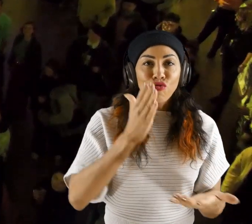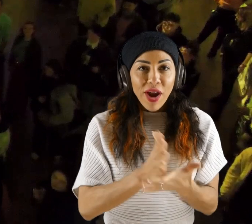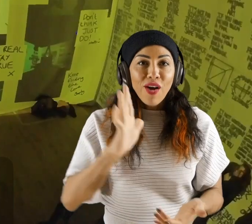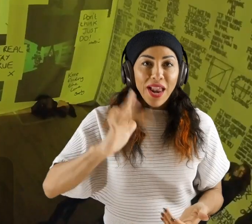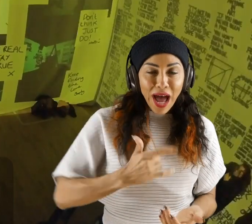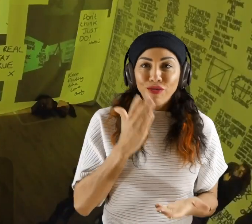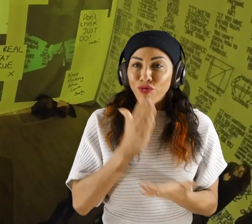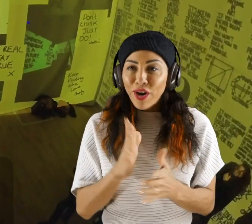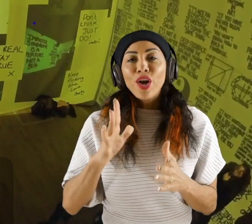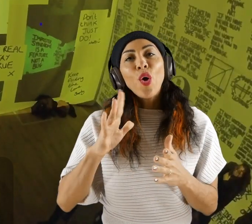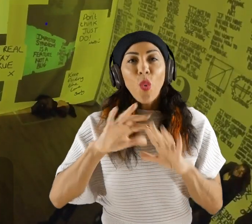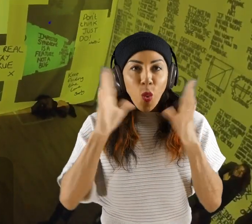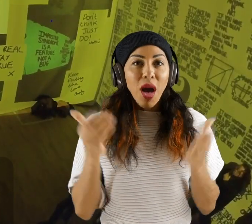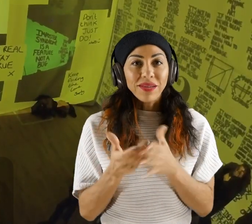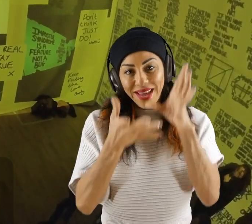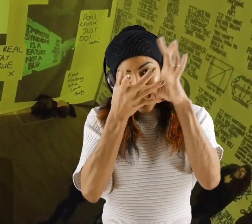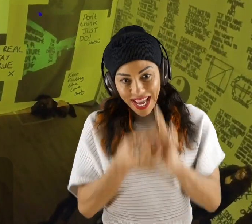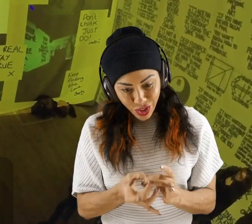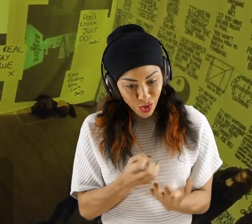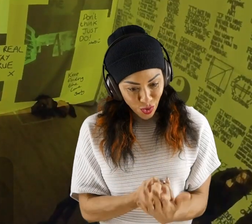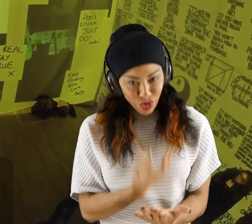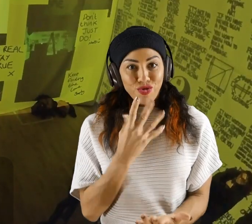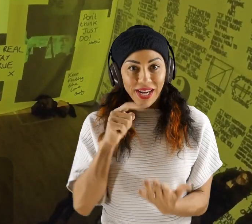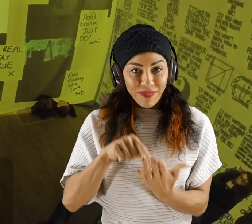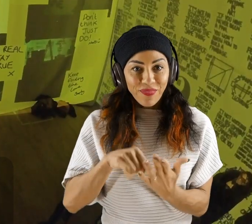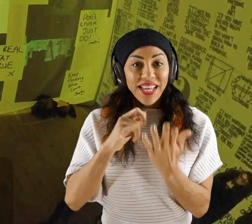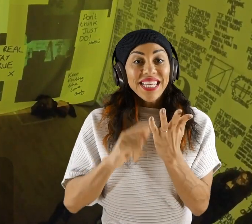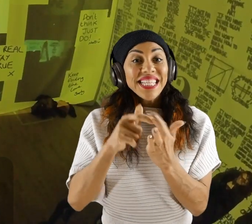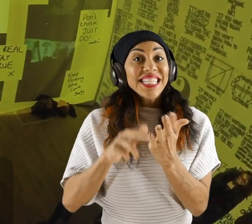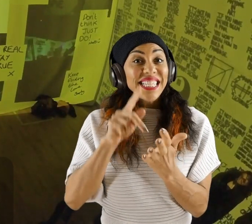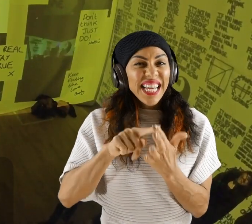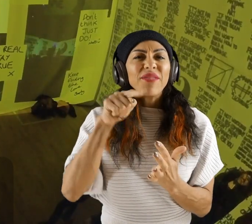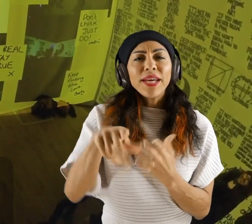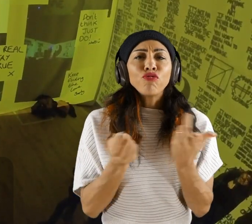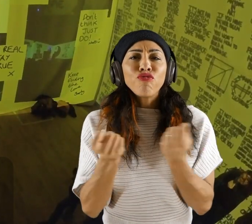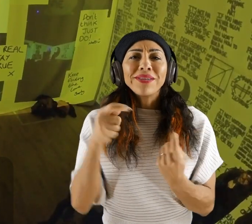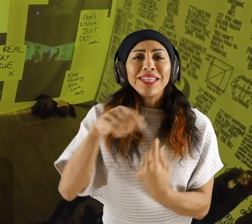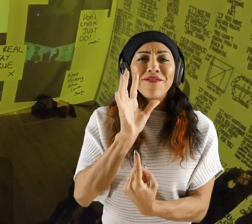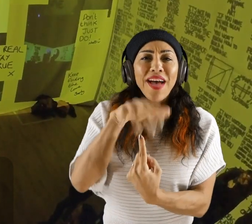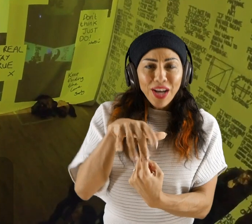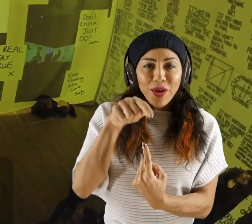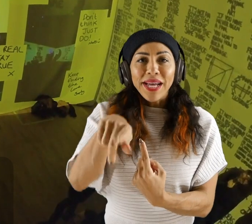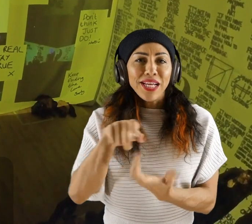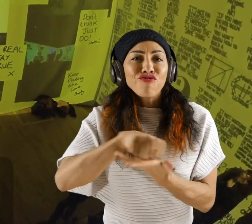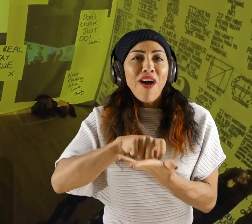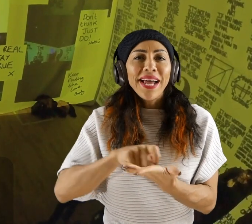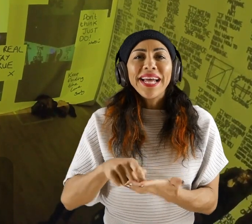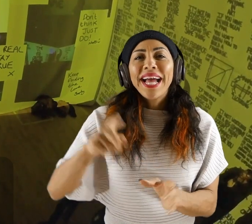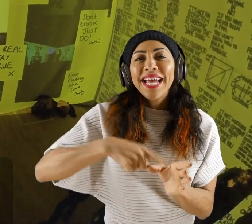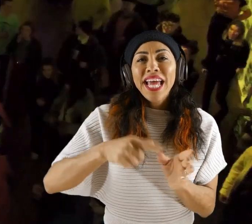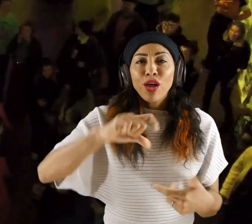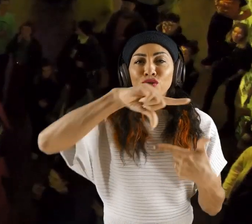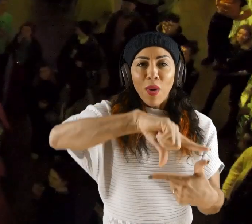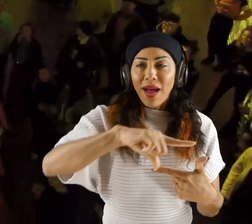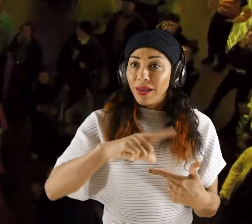screen. And this is Steve here, who runs the venue, right in the yellow square. Is he here? Where's Steve? Yeah, big up